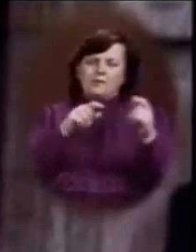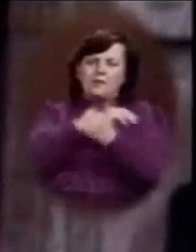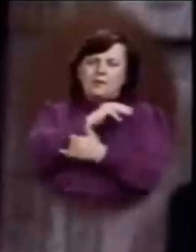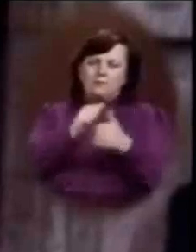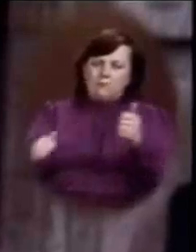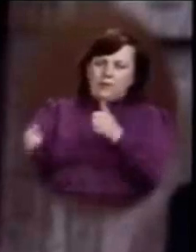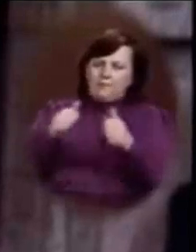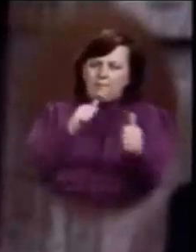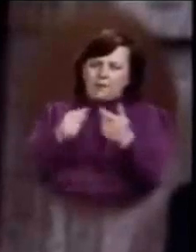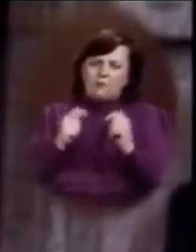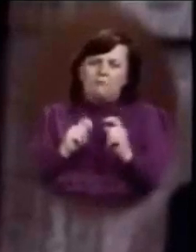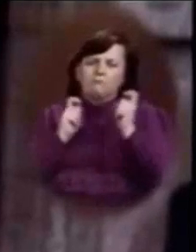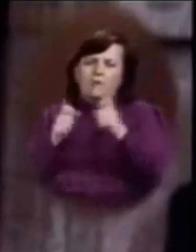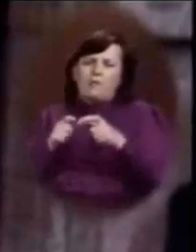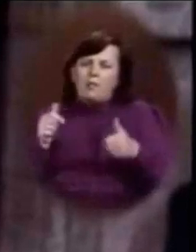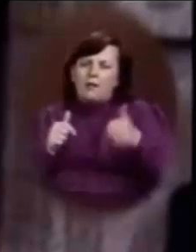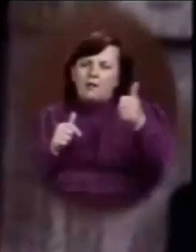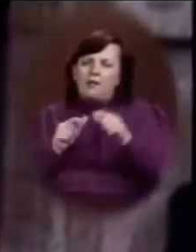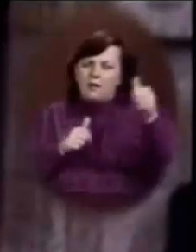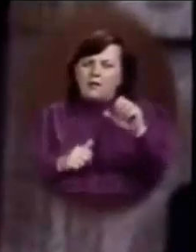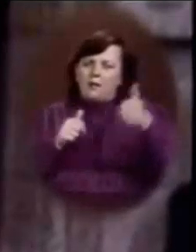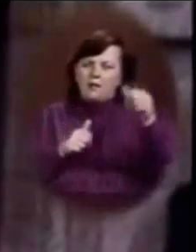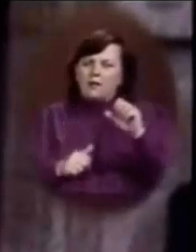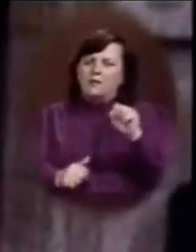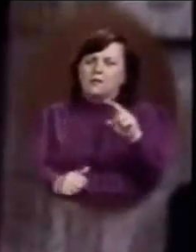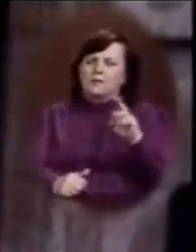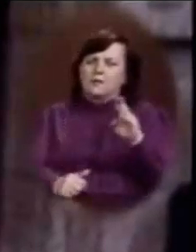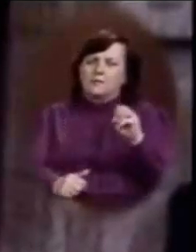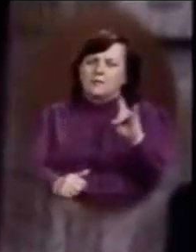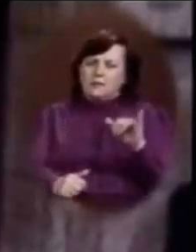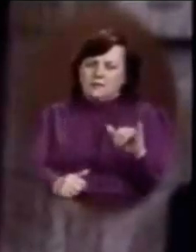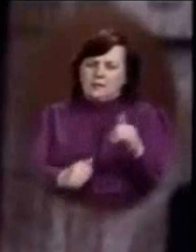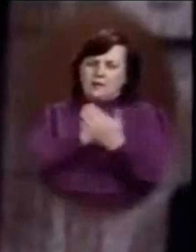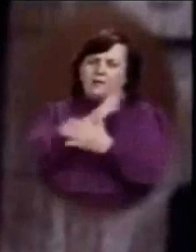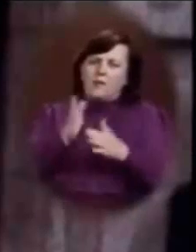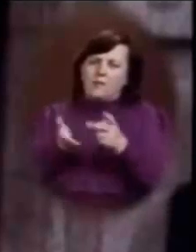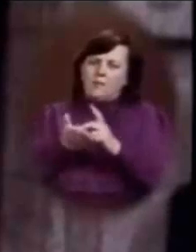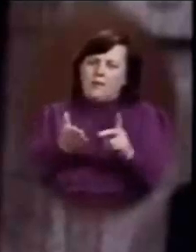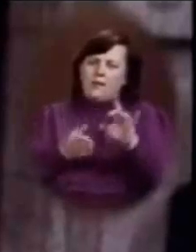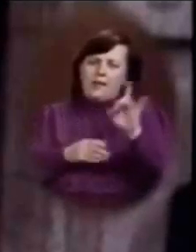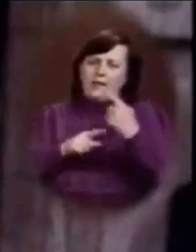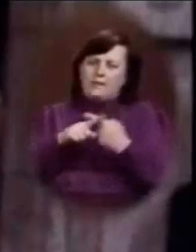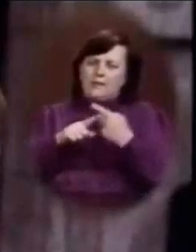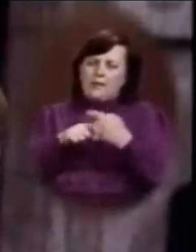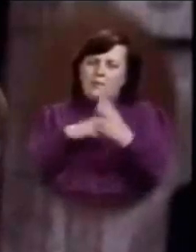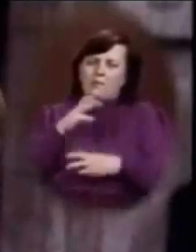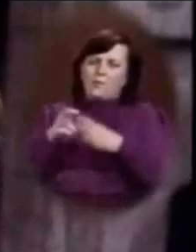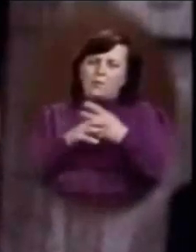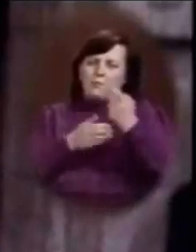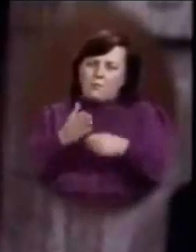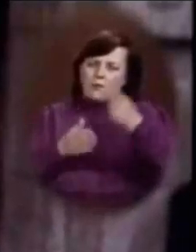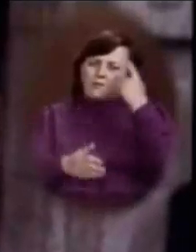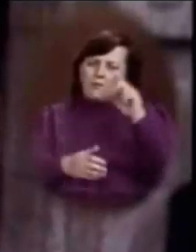other to give bigger and bigger subsidies. Farmers in Japan are being paid 8 times the world price for